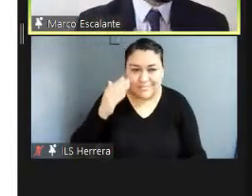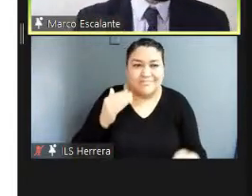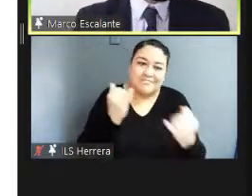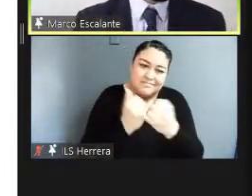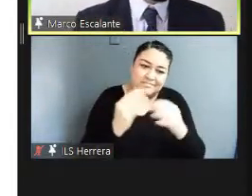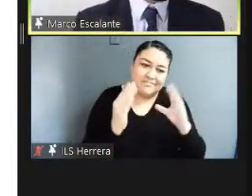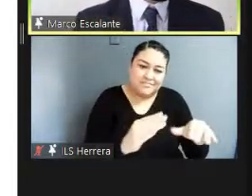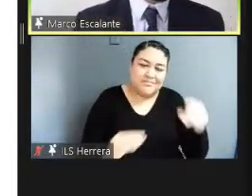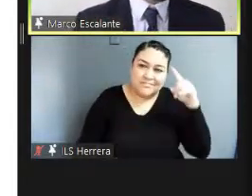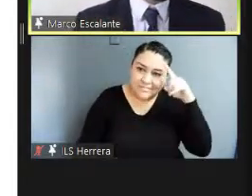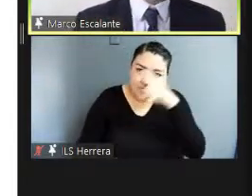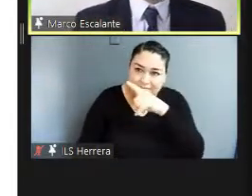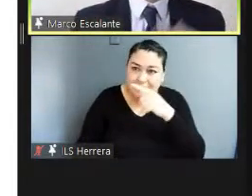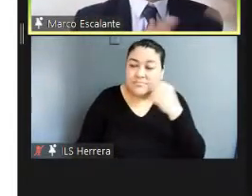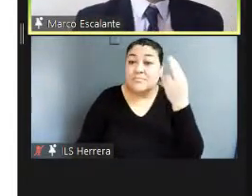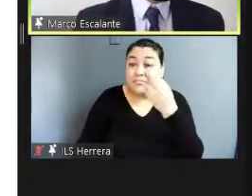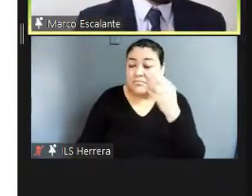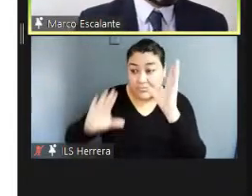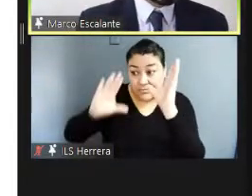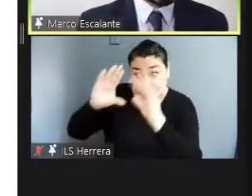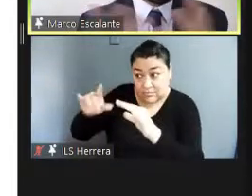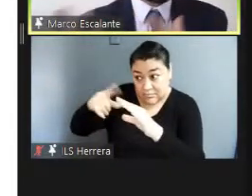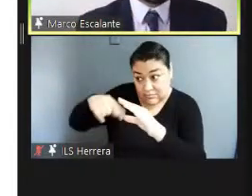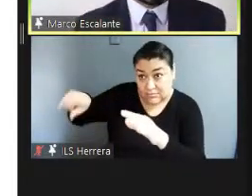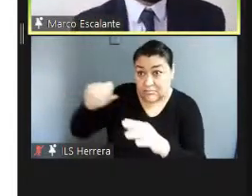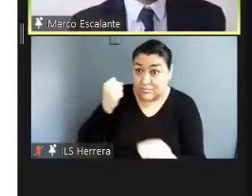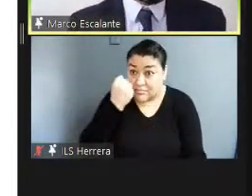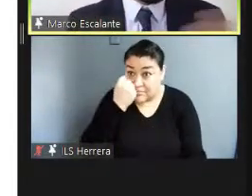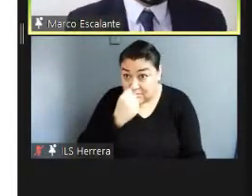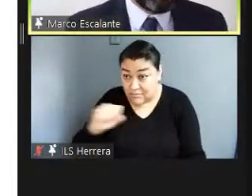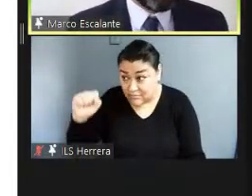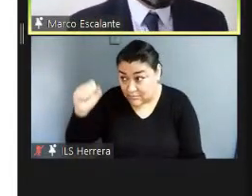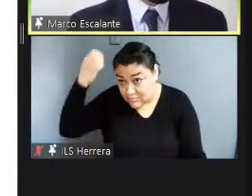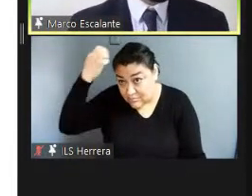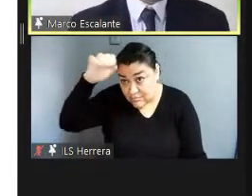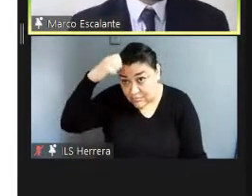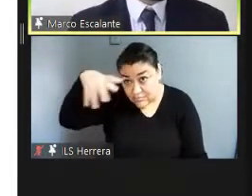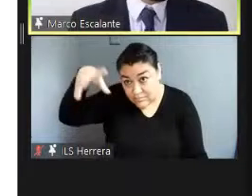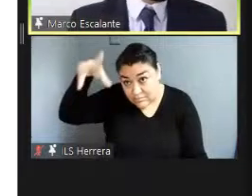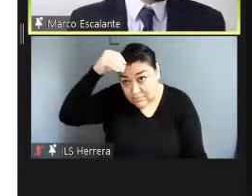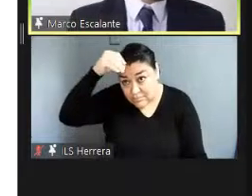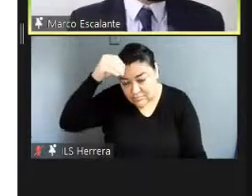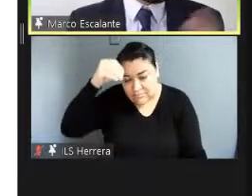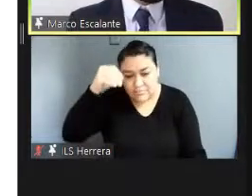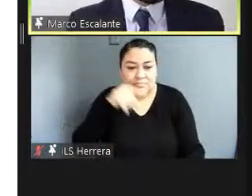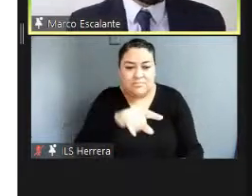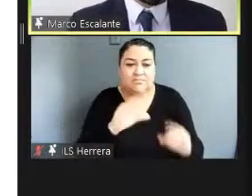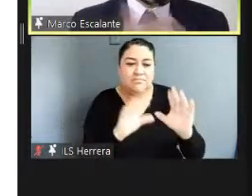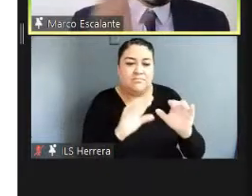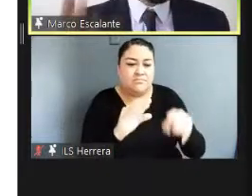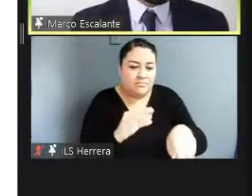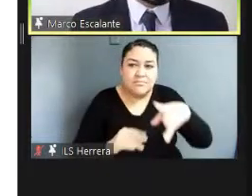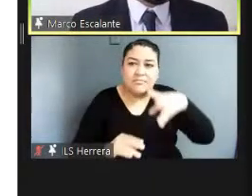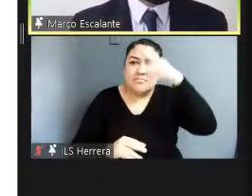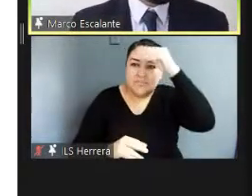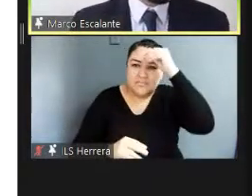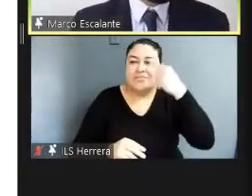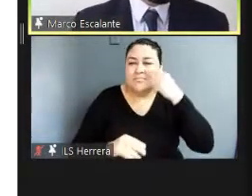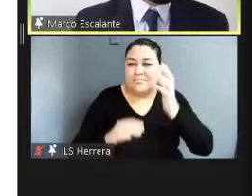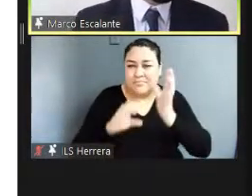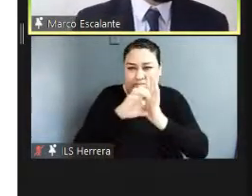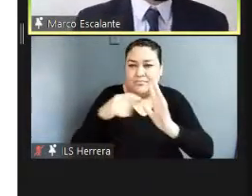of teachers continually. We need them to be capable of being able to teach on